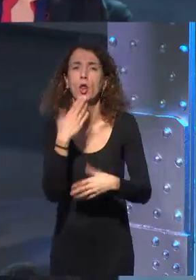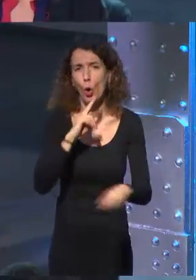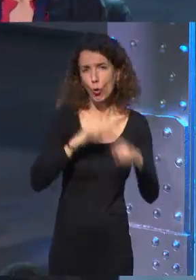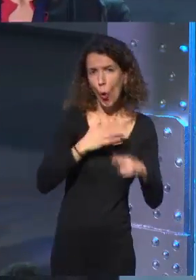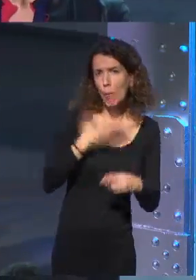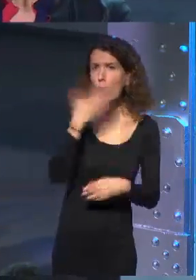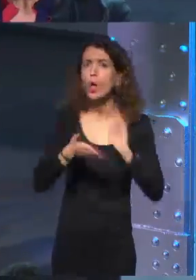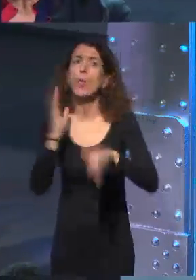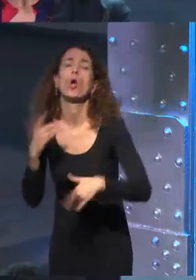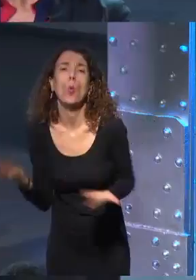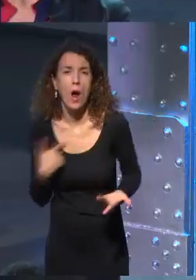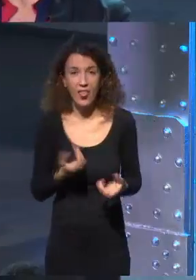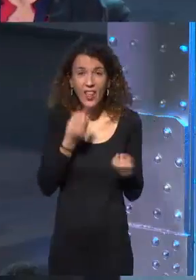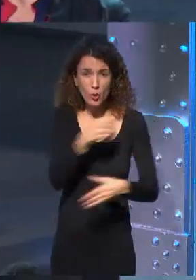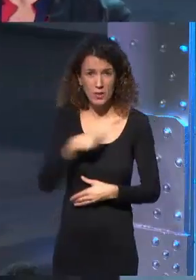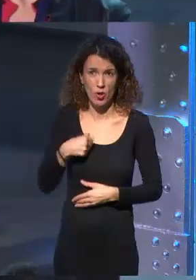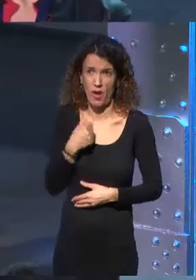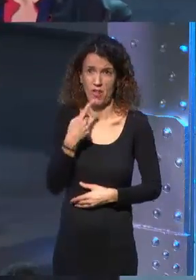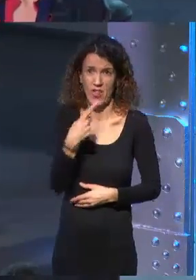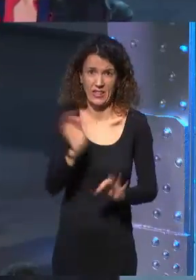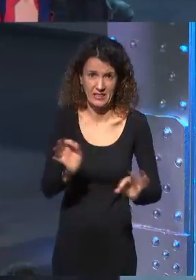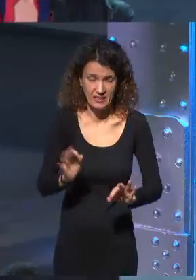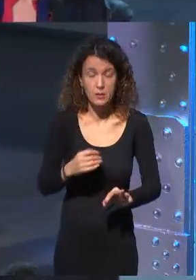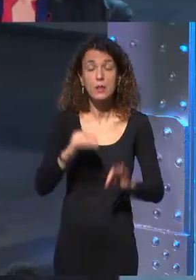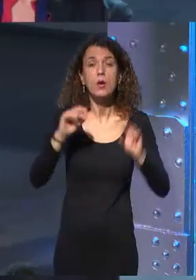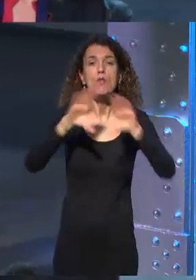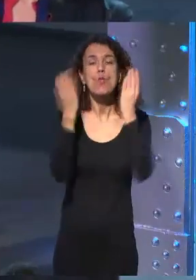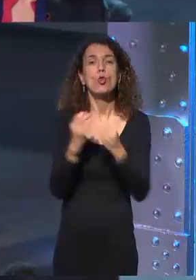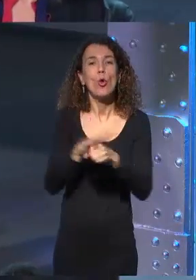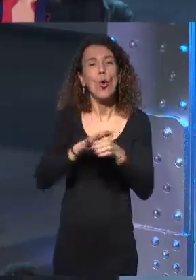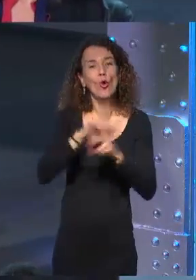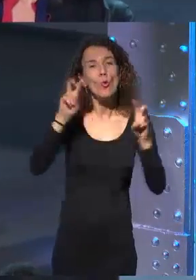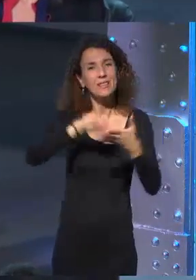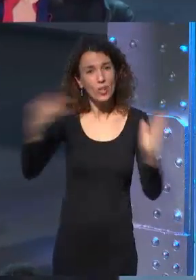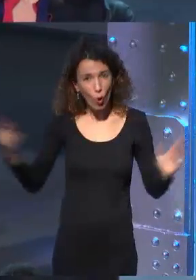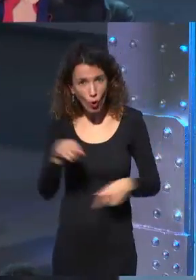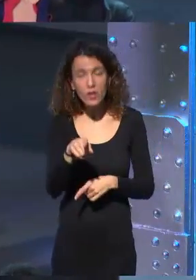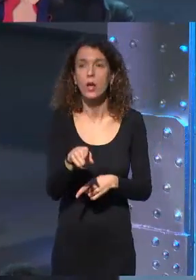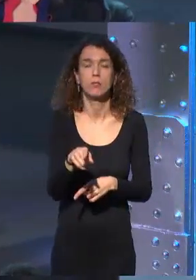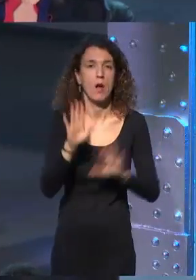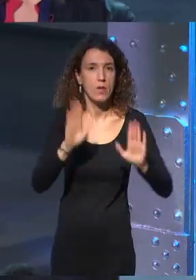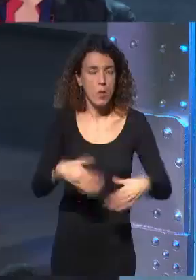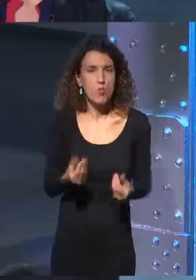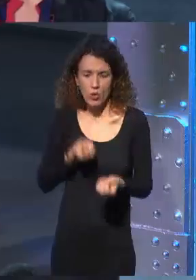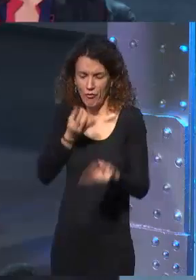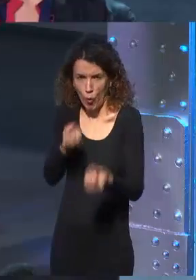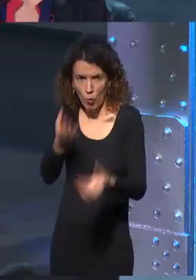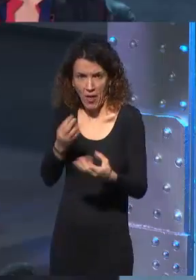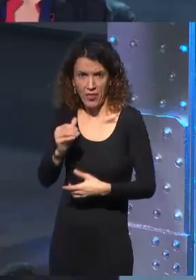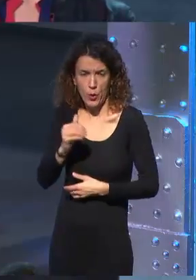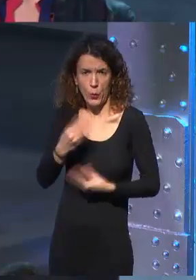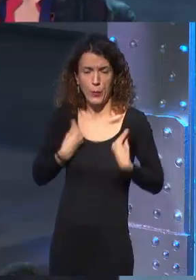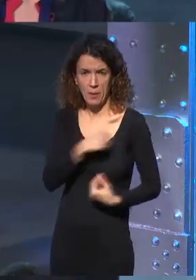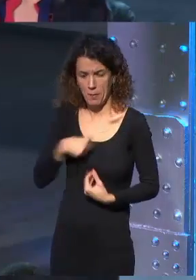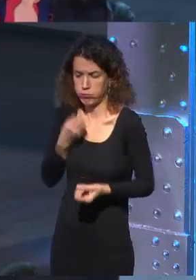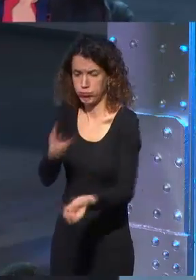world, parents and children are very aware that they cannot go around in the street screaming their names and telling